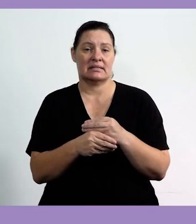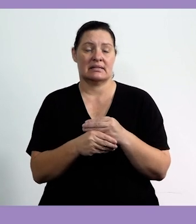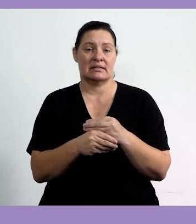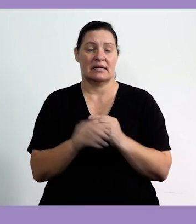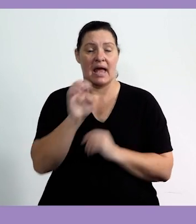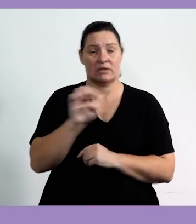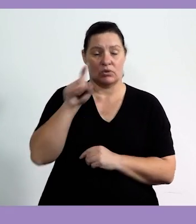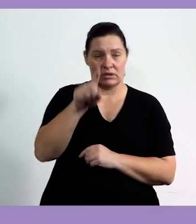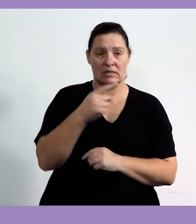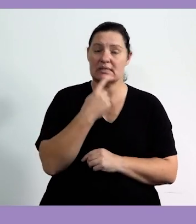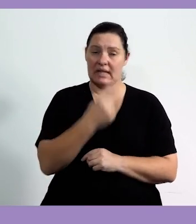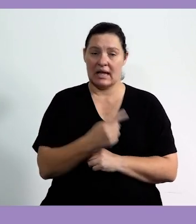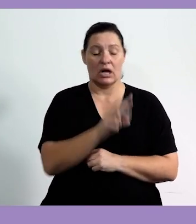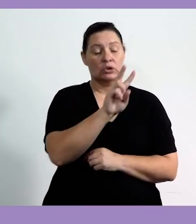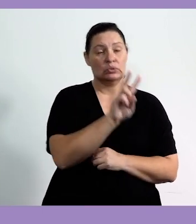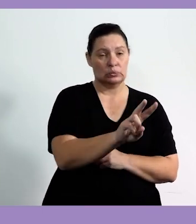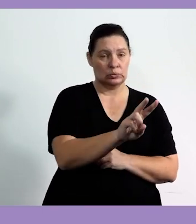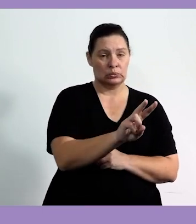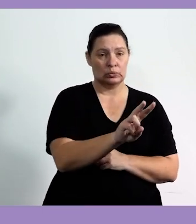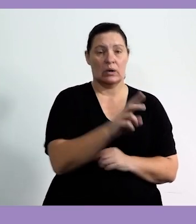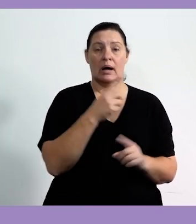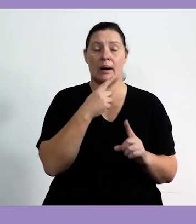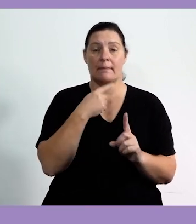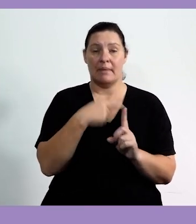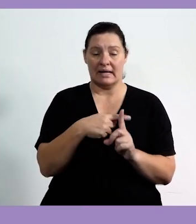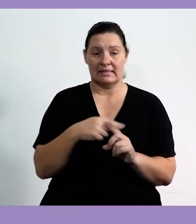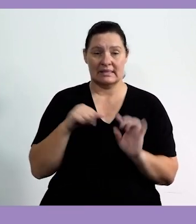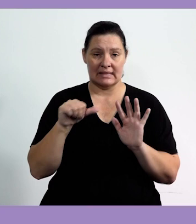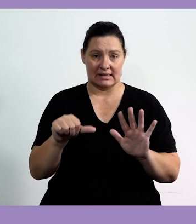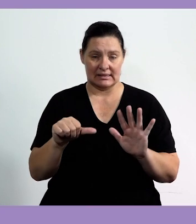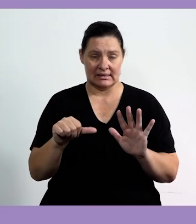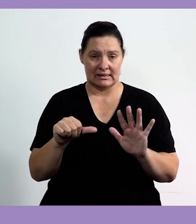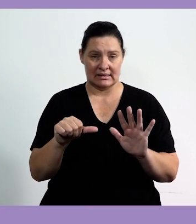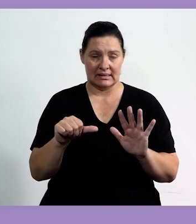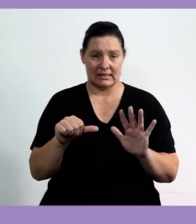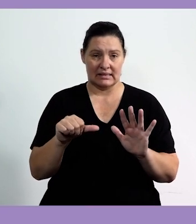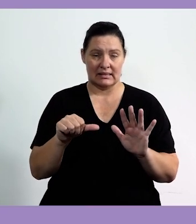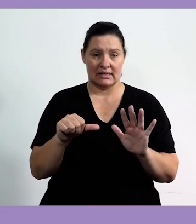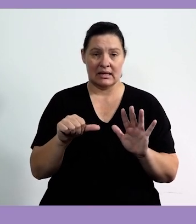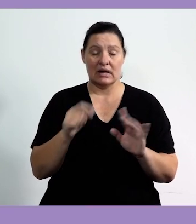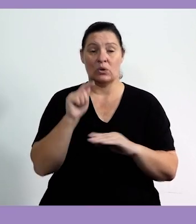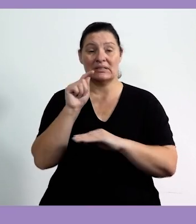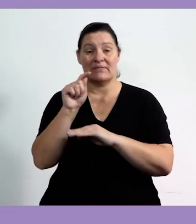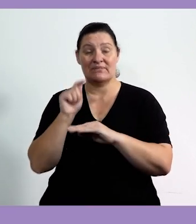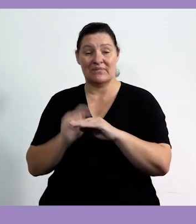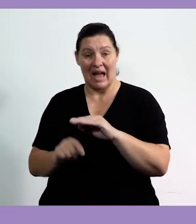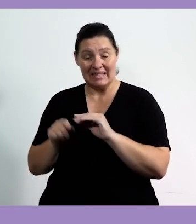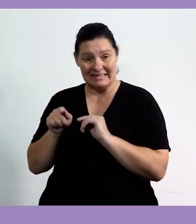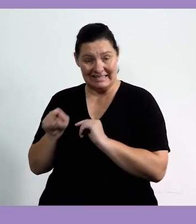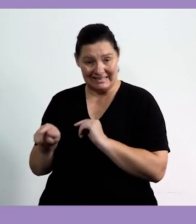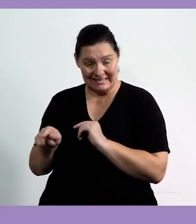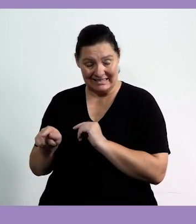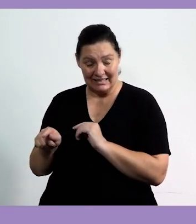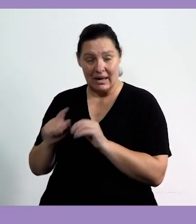exponents. So we can just say there that is 2 plus 6. And now that we are dividing